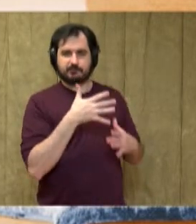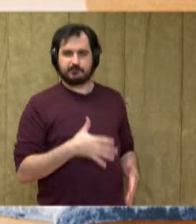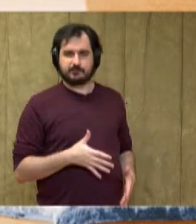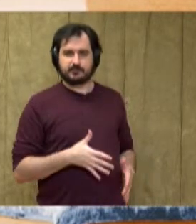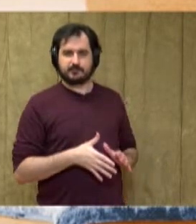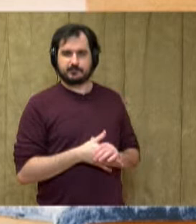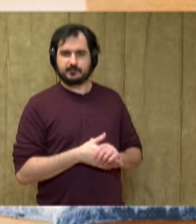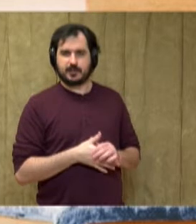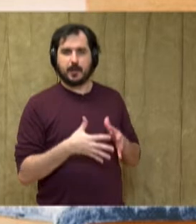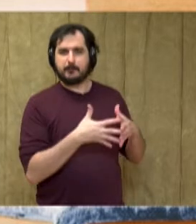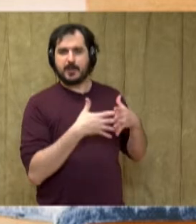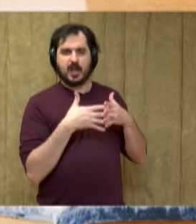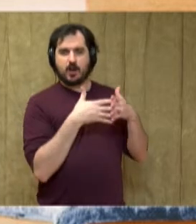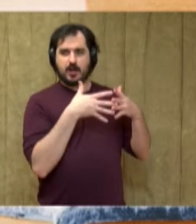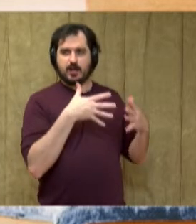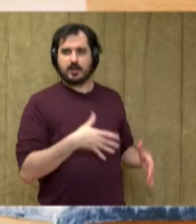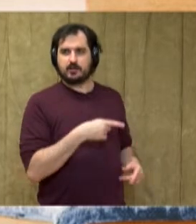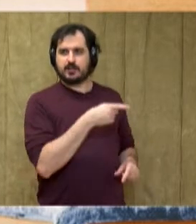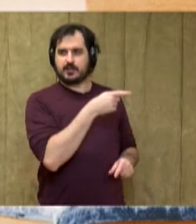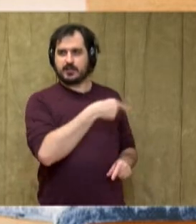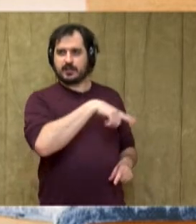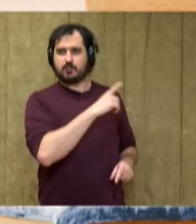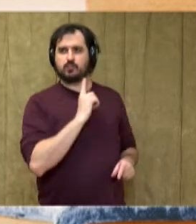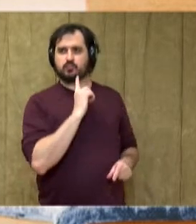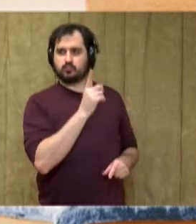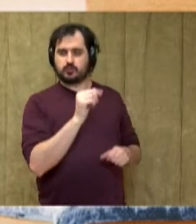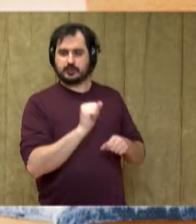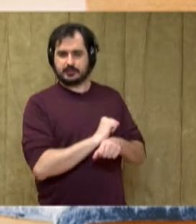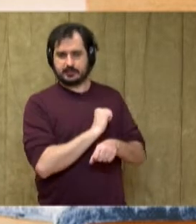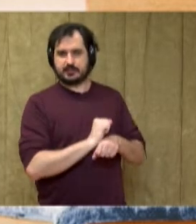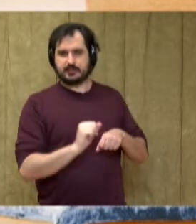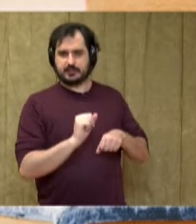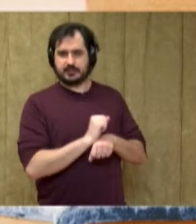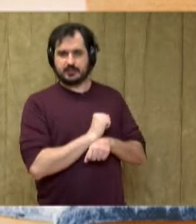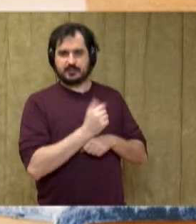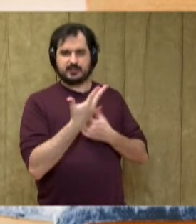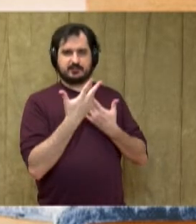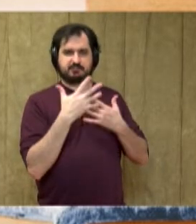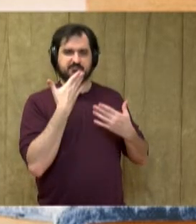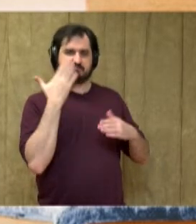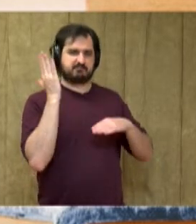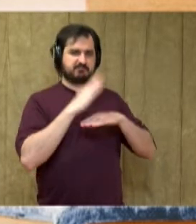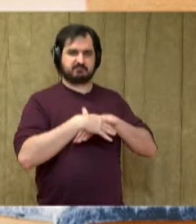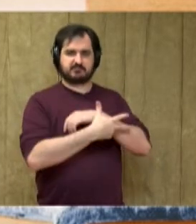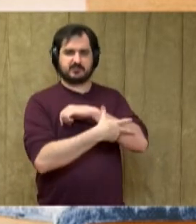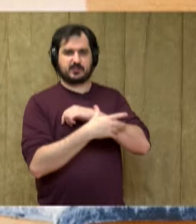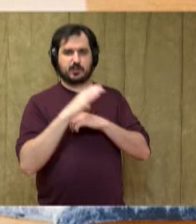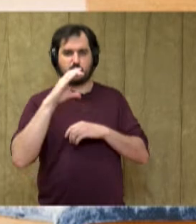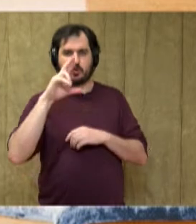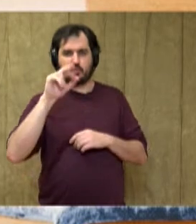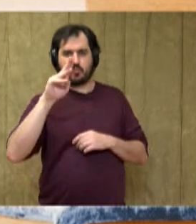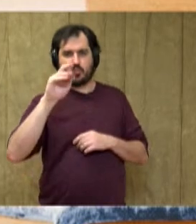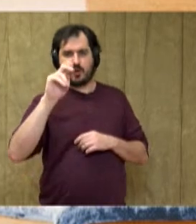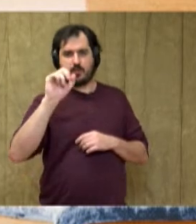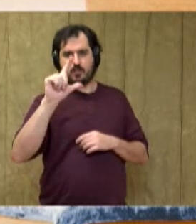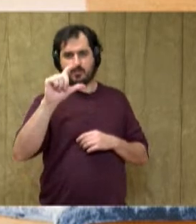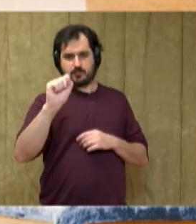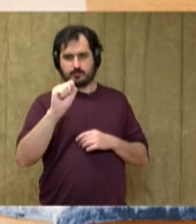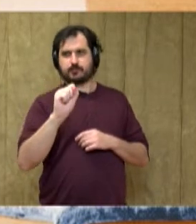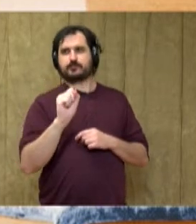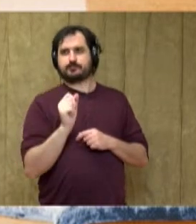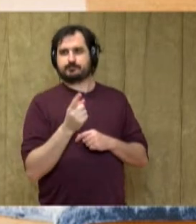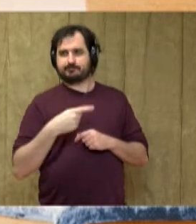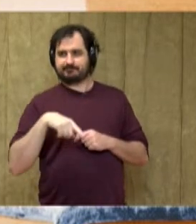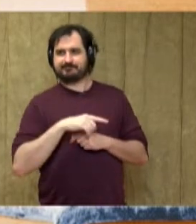than criminals. So he sent a fleet of warships to Boston to make them behave. 700